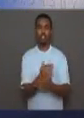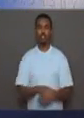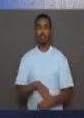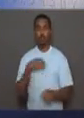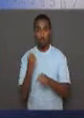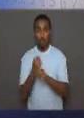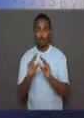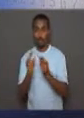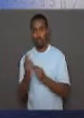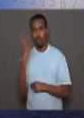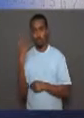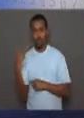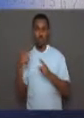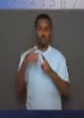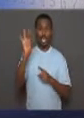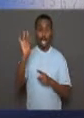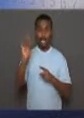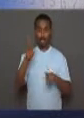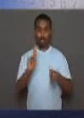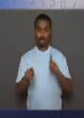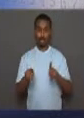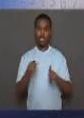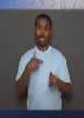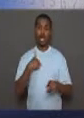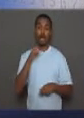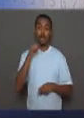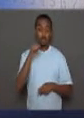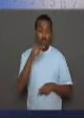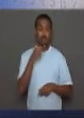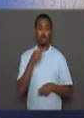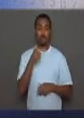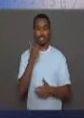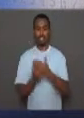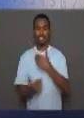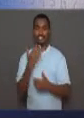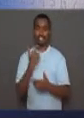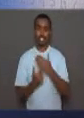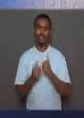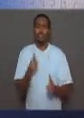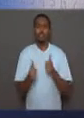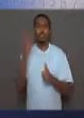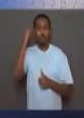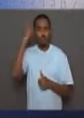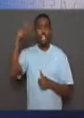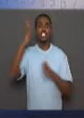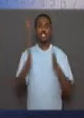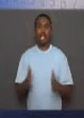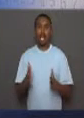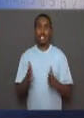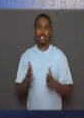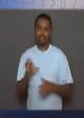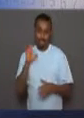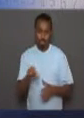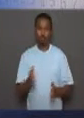Working in a group of 4 to 8 people, I would like you to discuss which professionals should